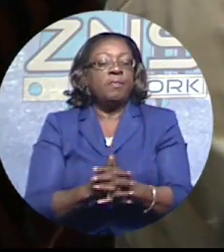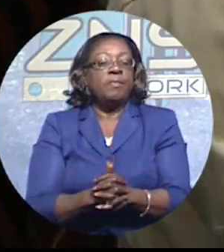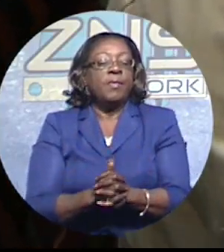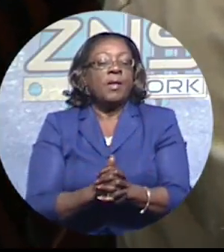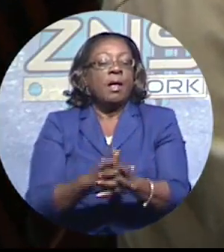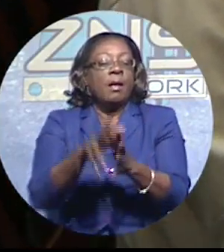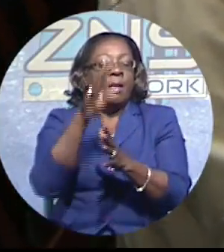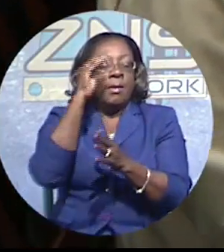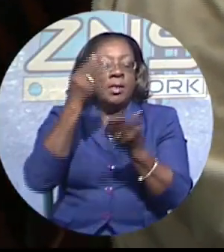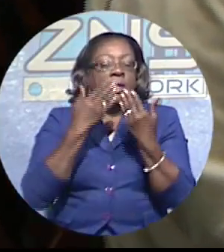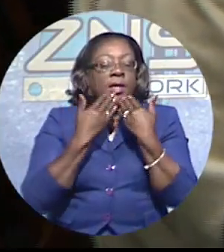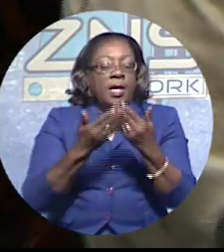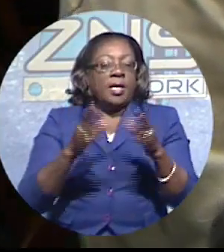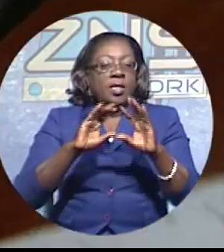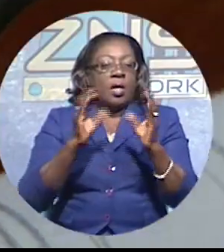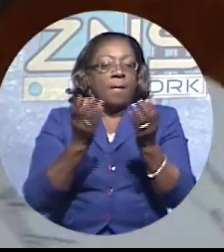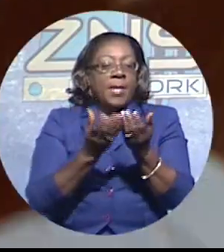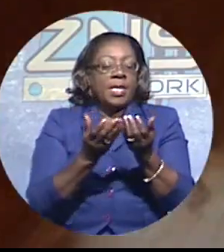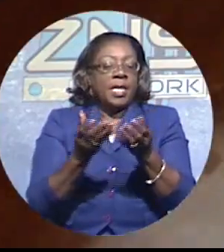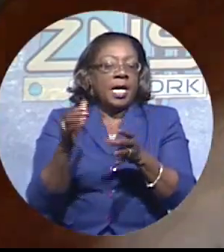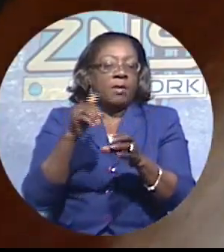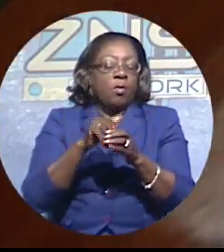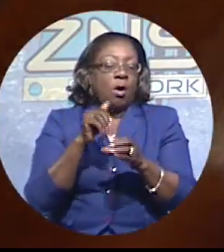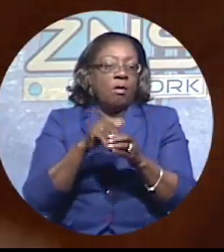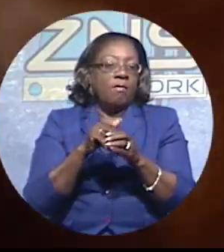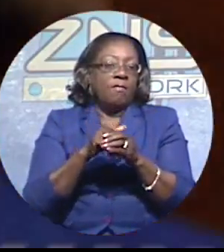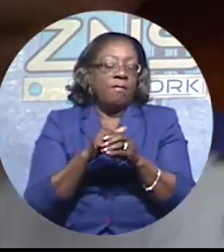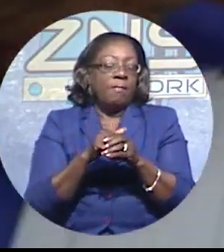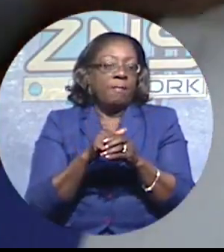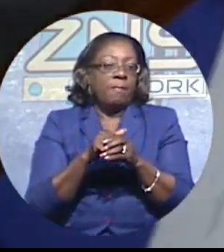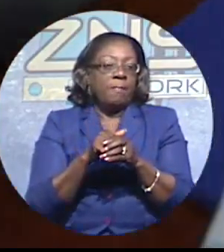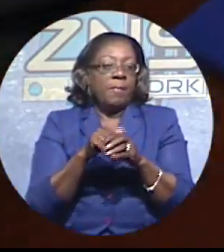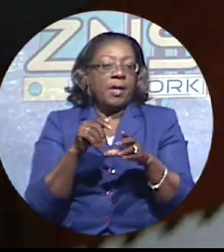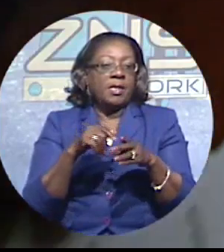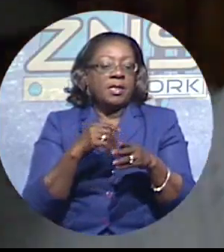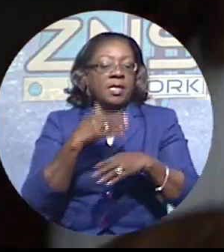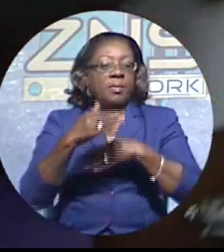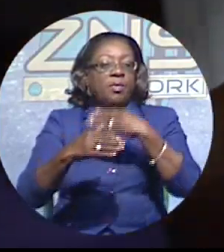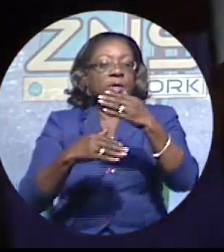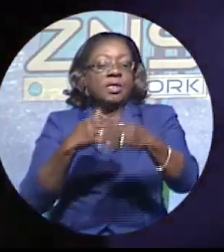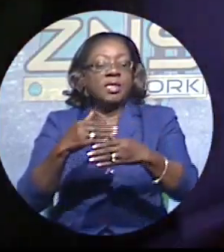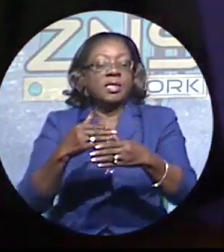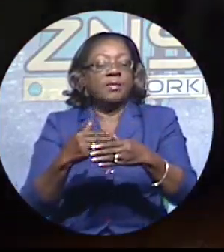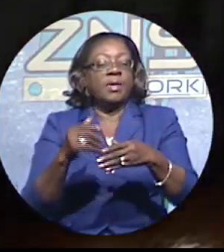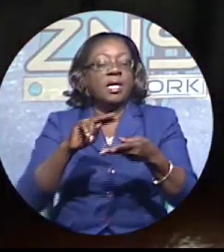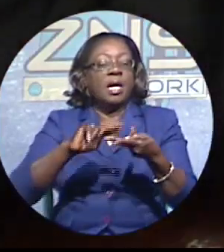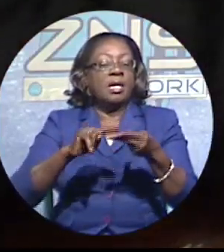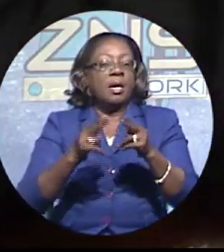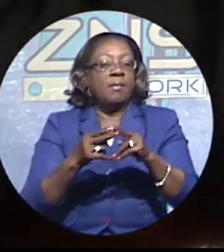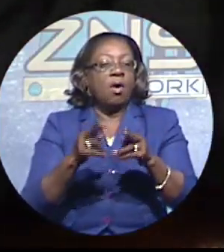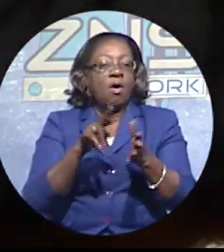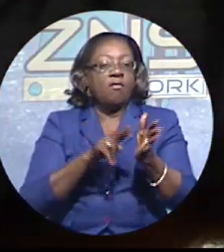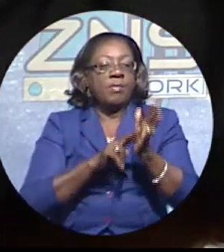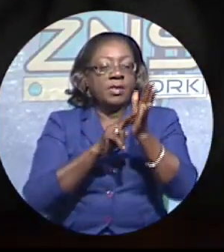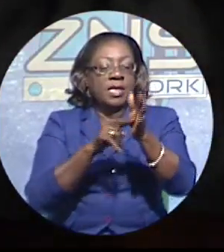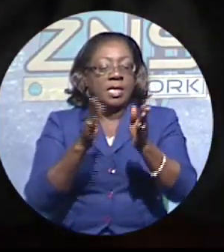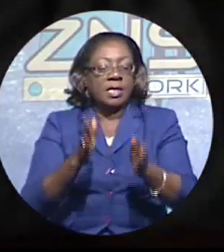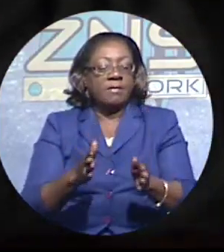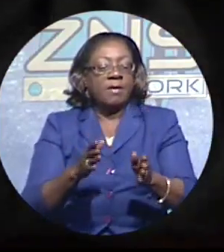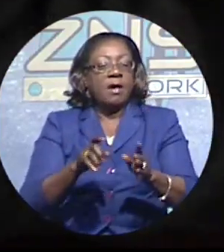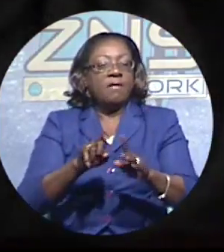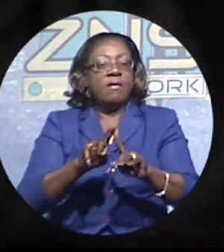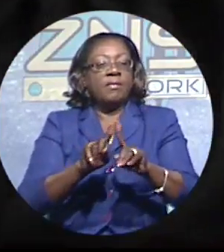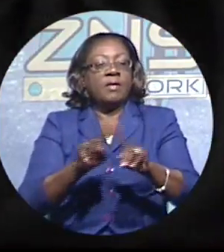The minister thanked the committee involved in the extensive selection and decision-making process, which included a number of representatives from various